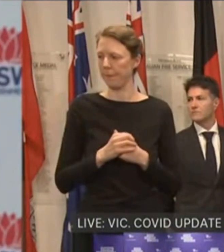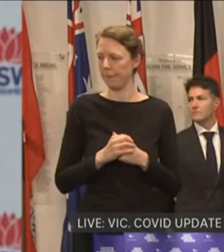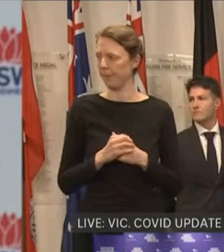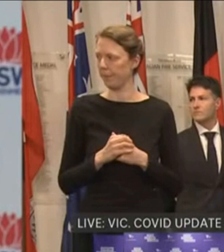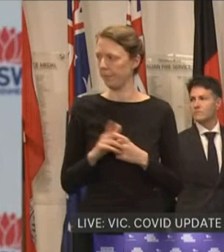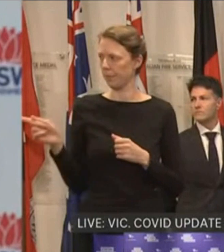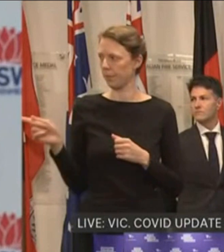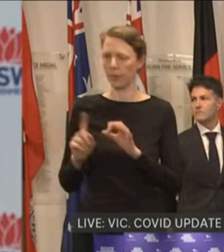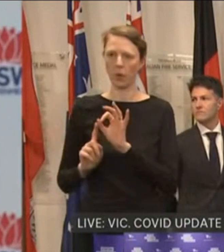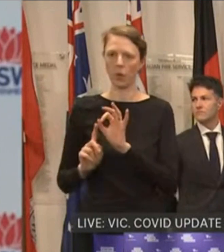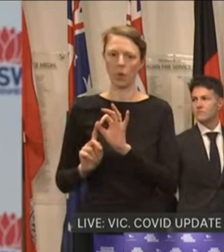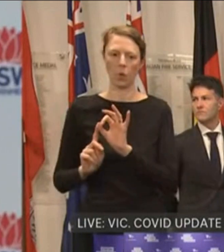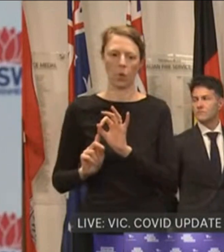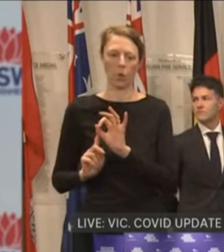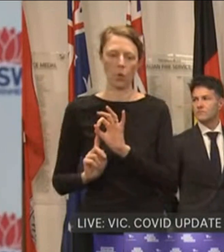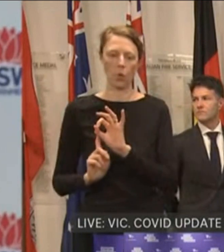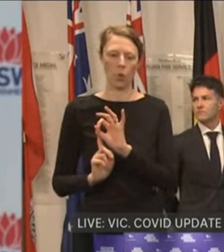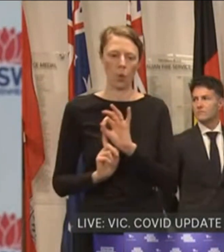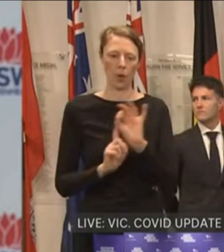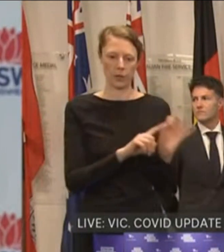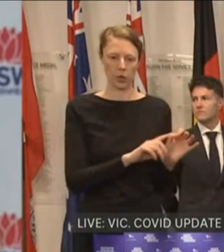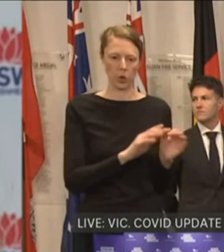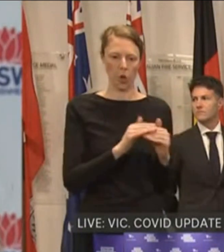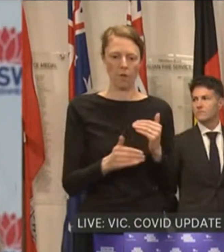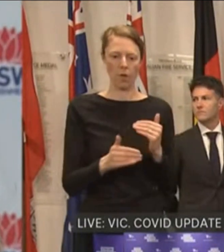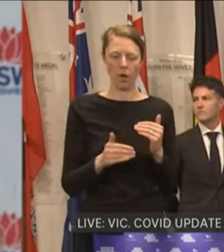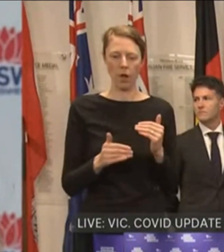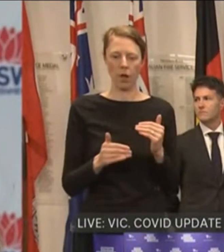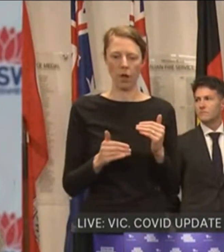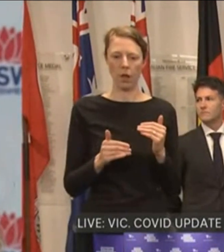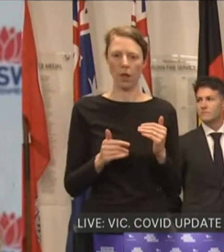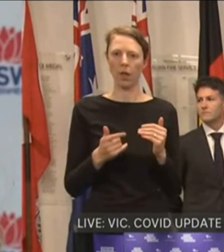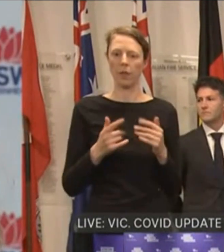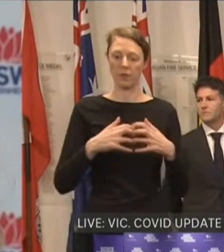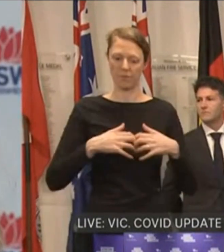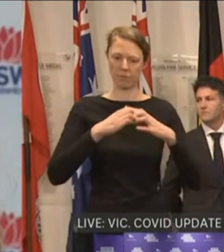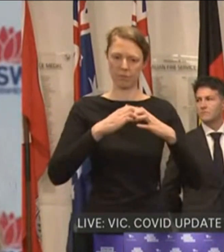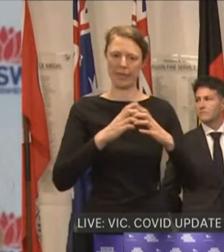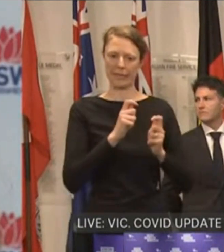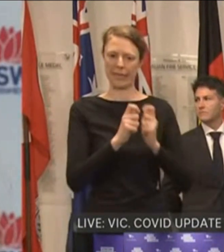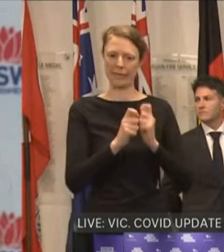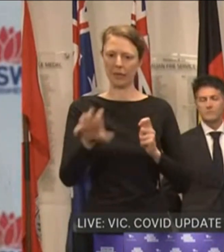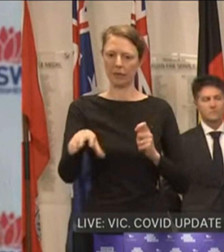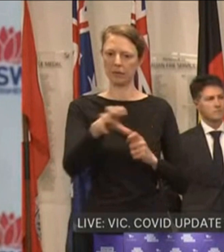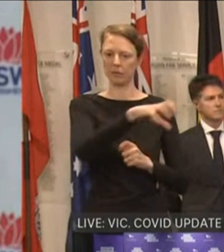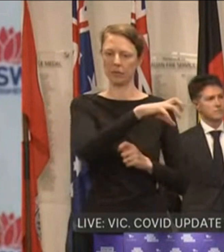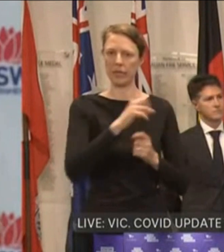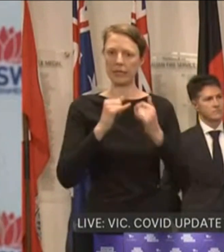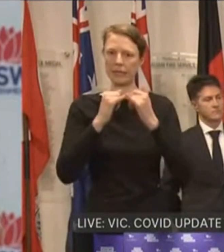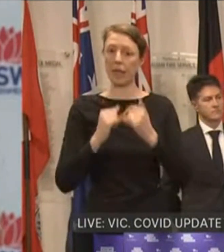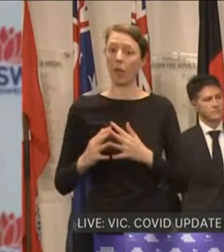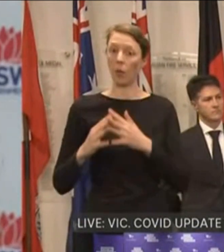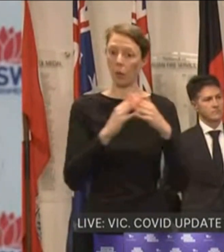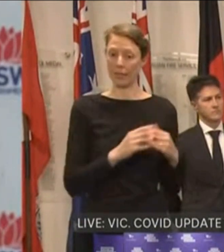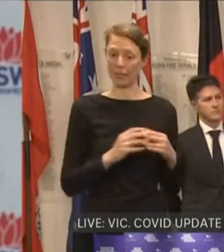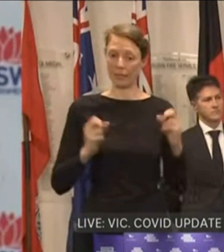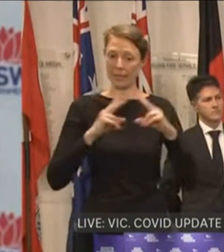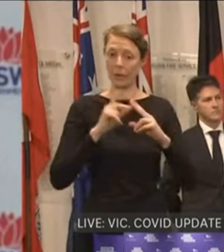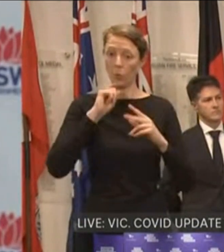clinics will remain open. I think the only one where there's going to be a variation in regard to the Stocklands Hotel, and that relates